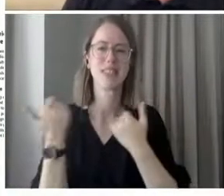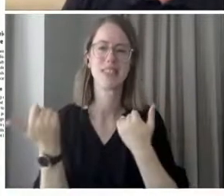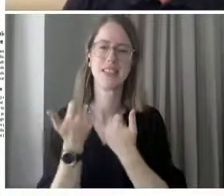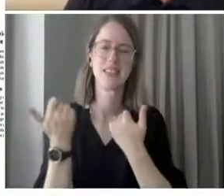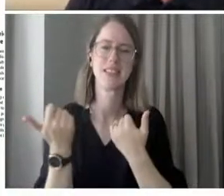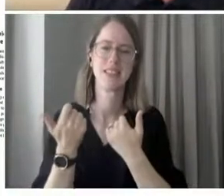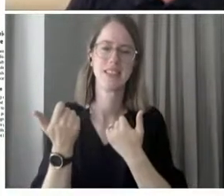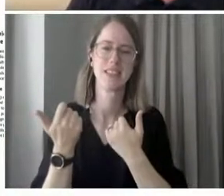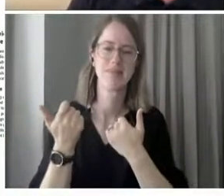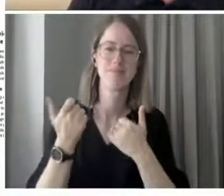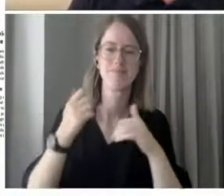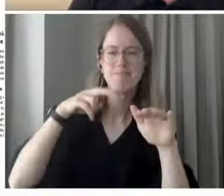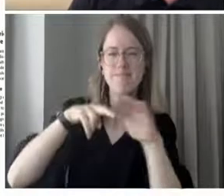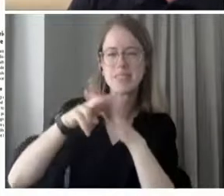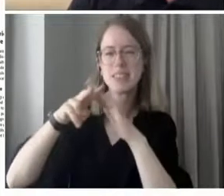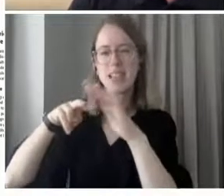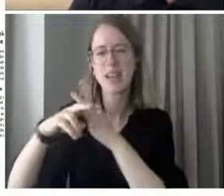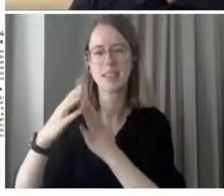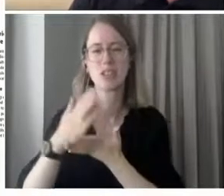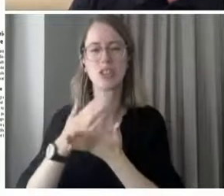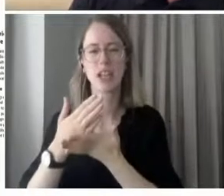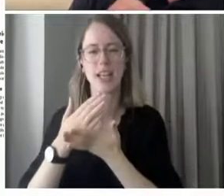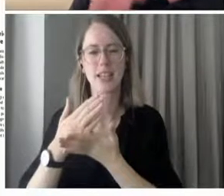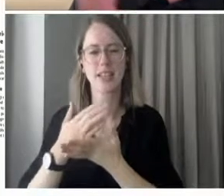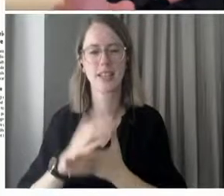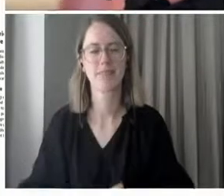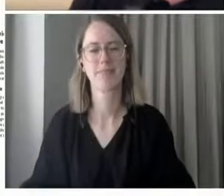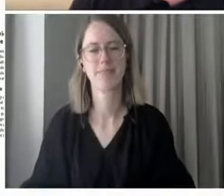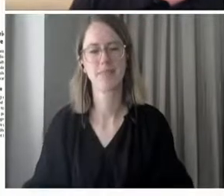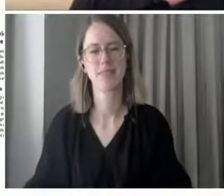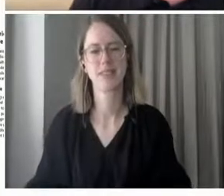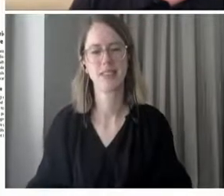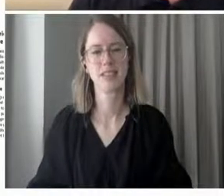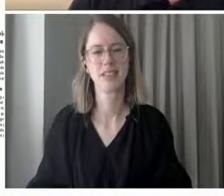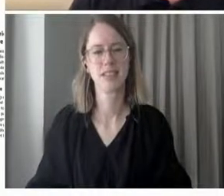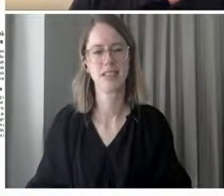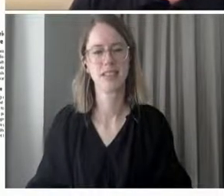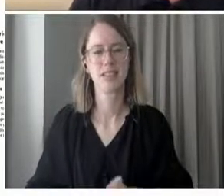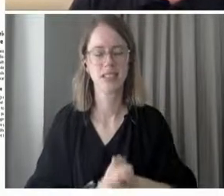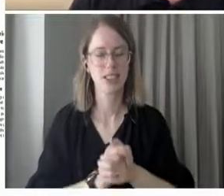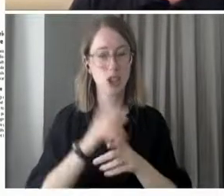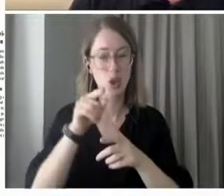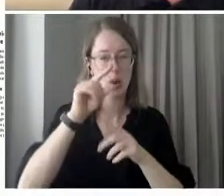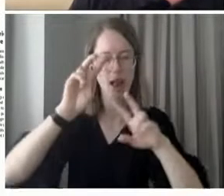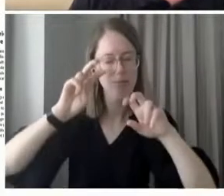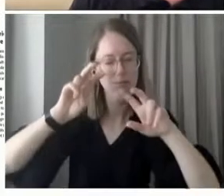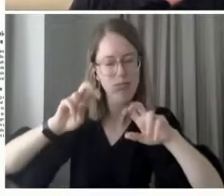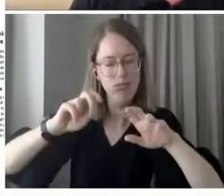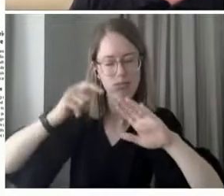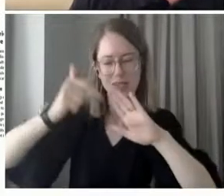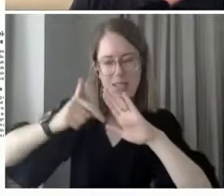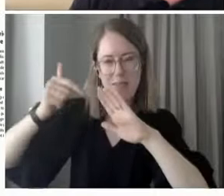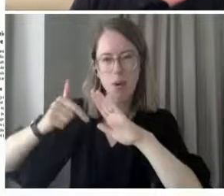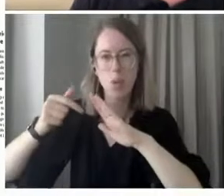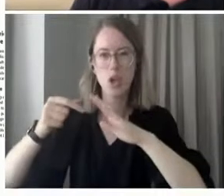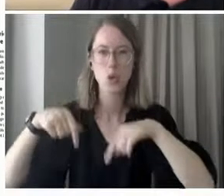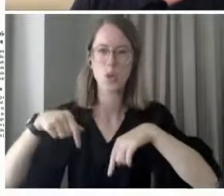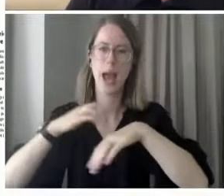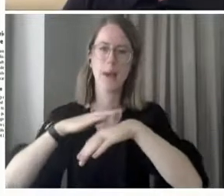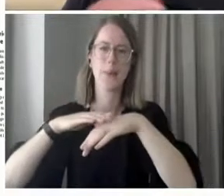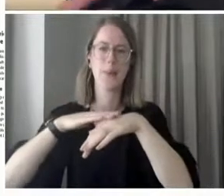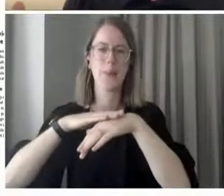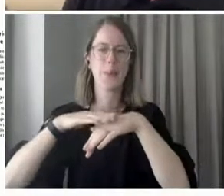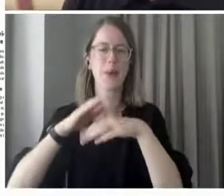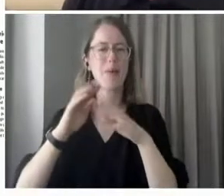lots of insights being shared there. I think it's a treasure trove. We've only skimmed through it, but I hope I've given